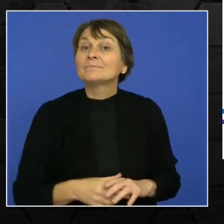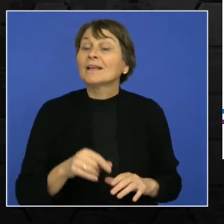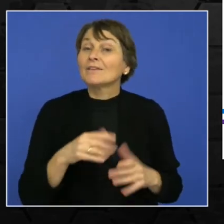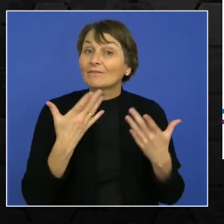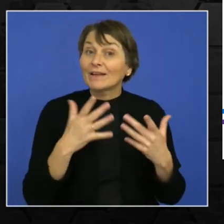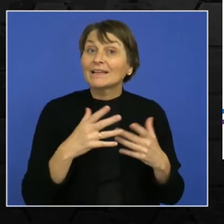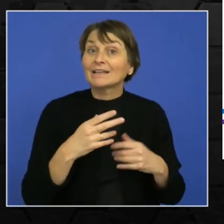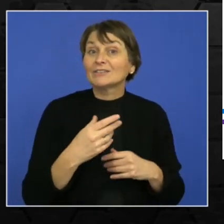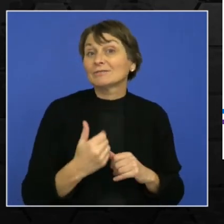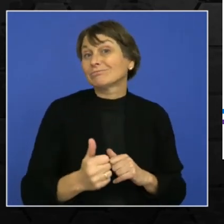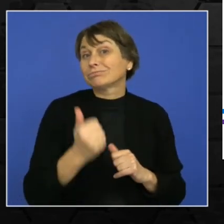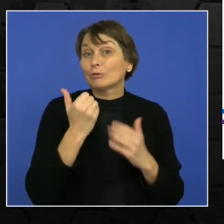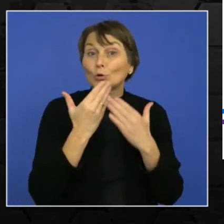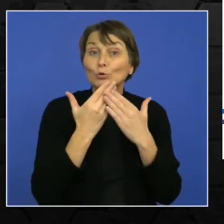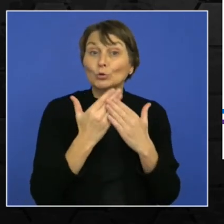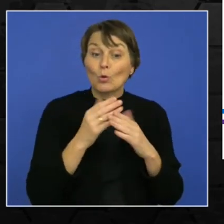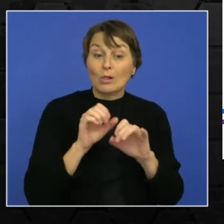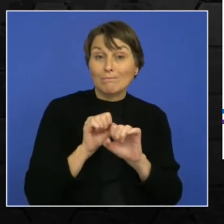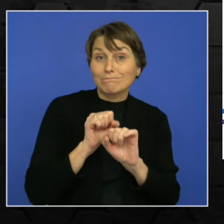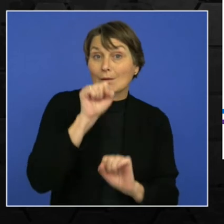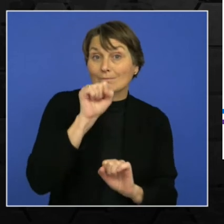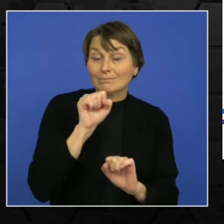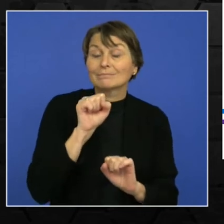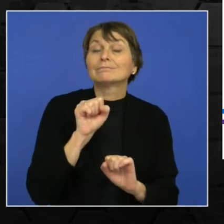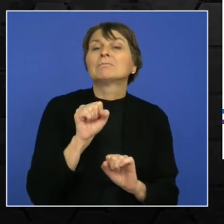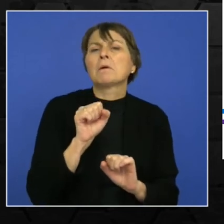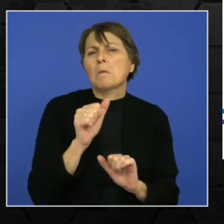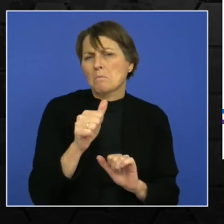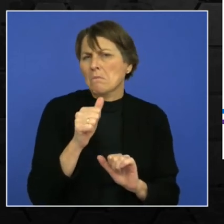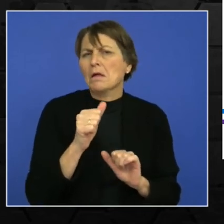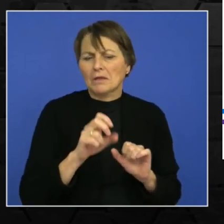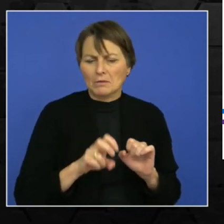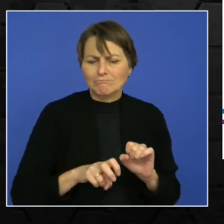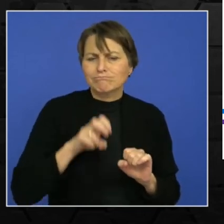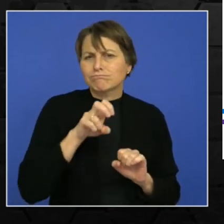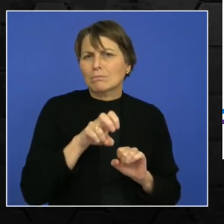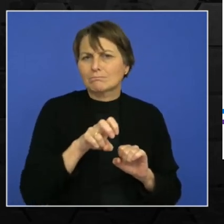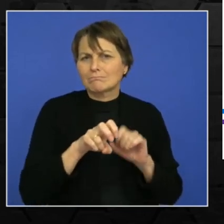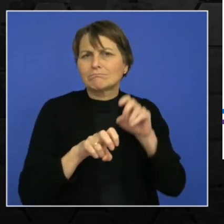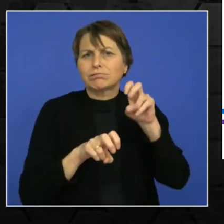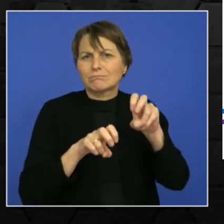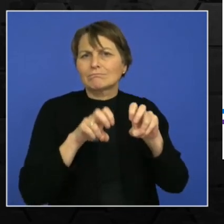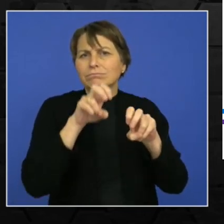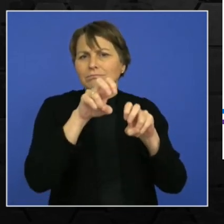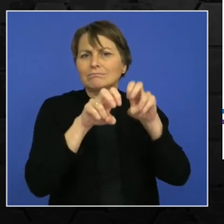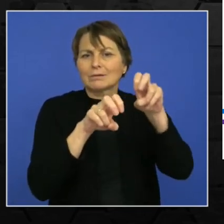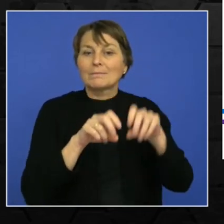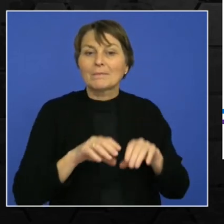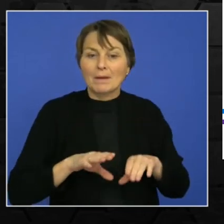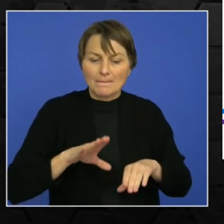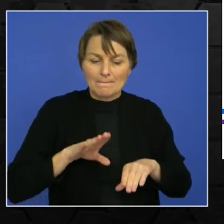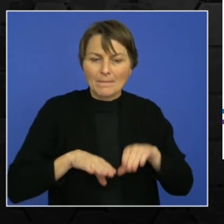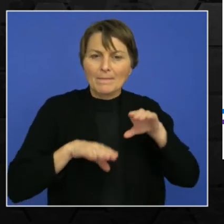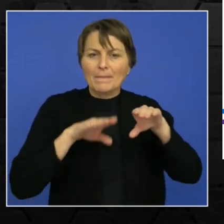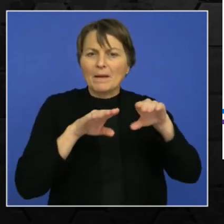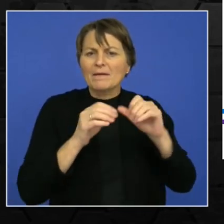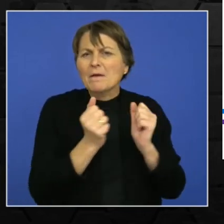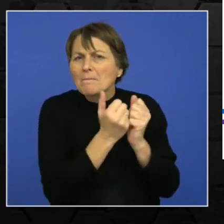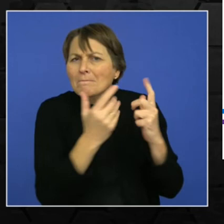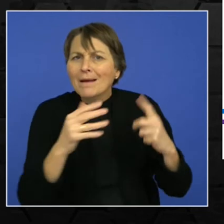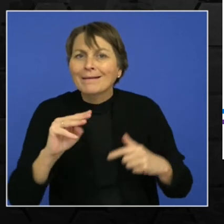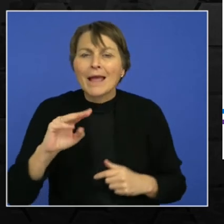you've already studied all of these things. But for self-learners out there, I know there are a lot of ML engineers who are